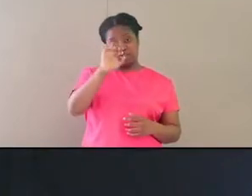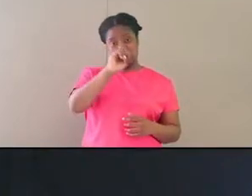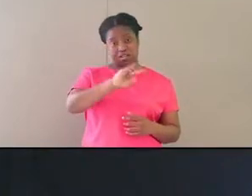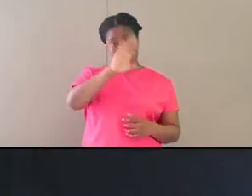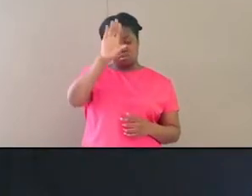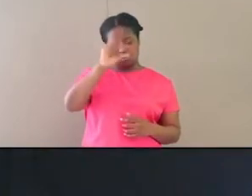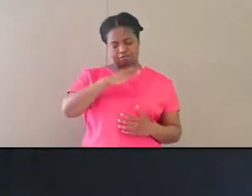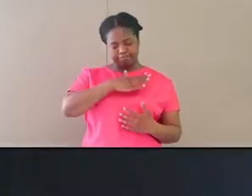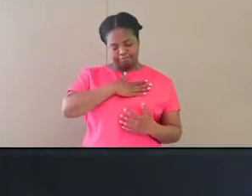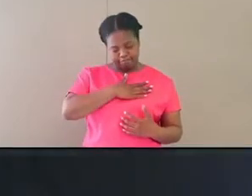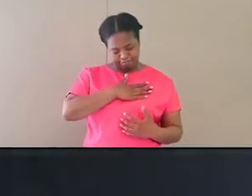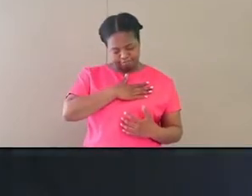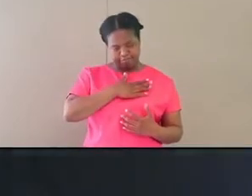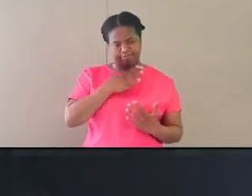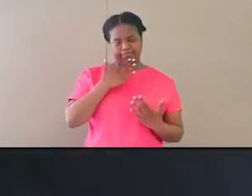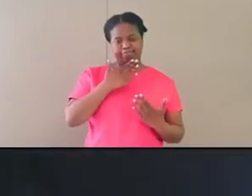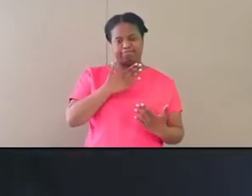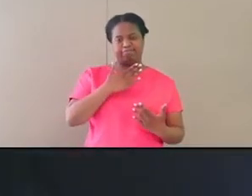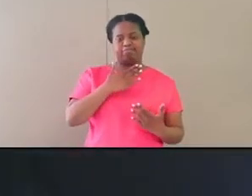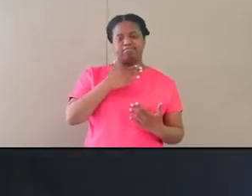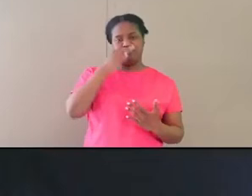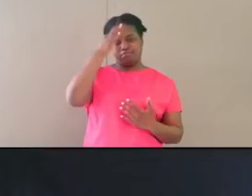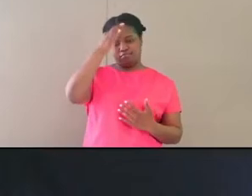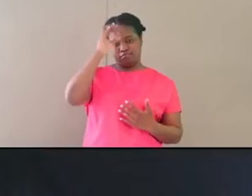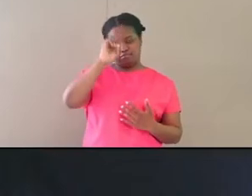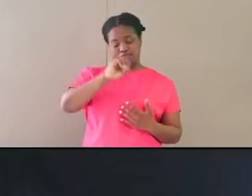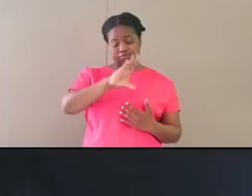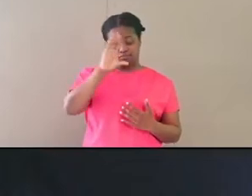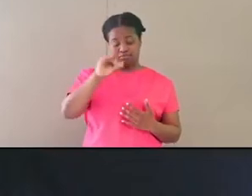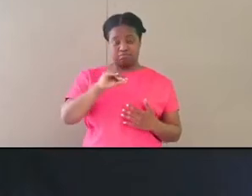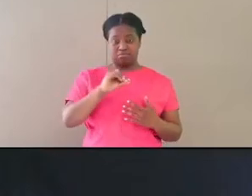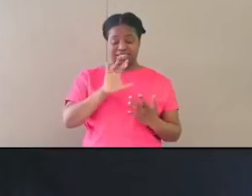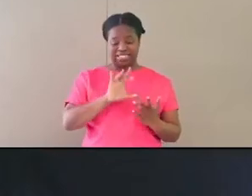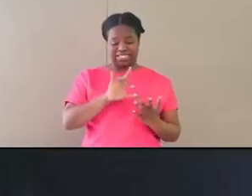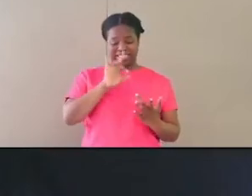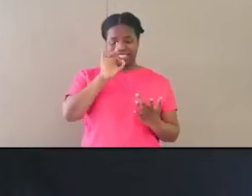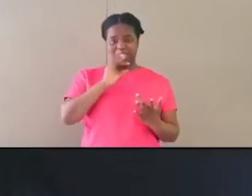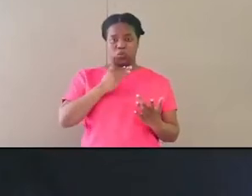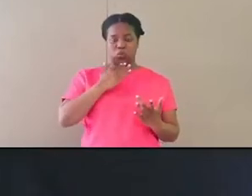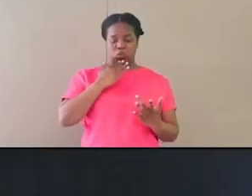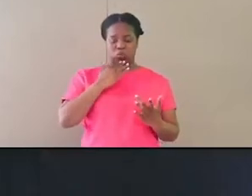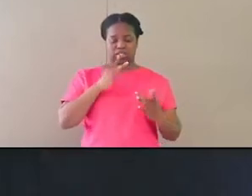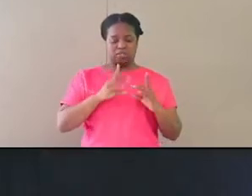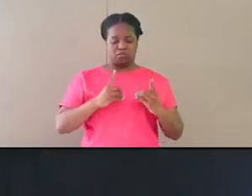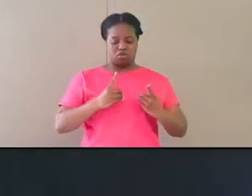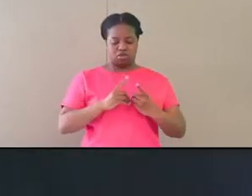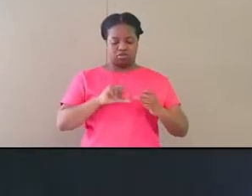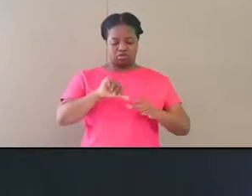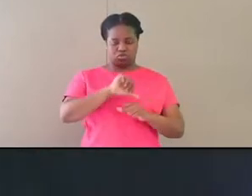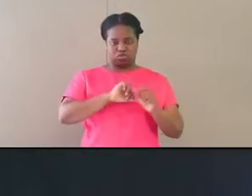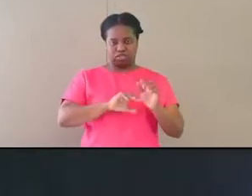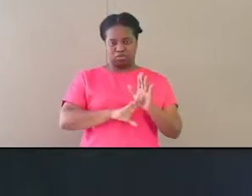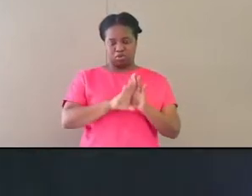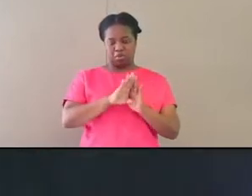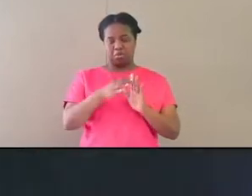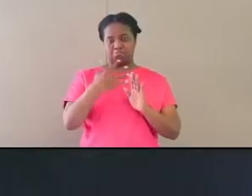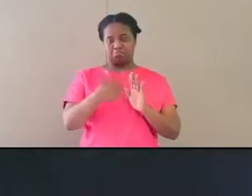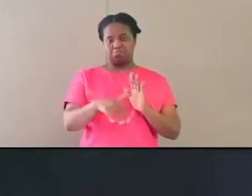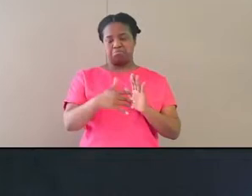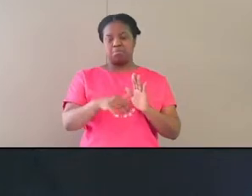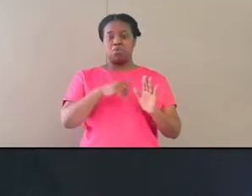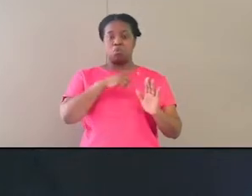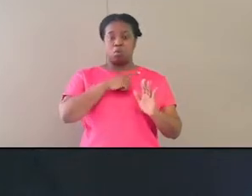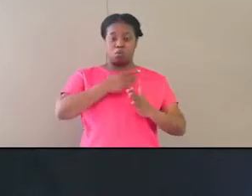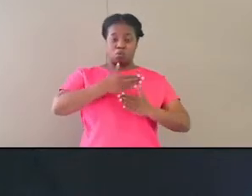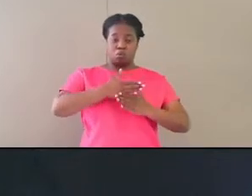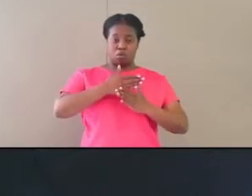Africa and in particular the Department of Social Development for the